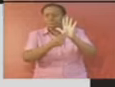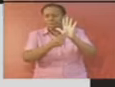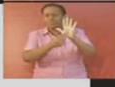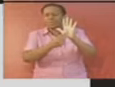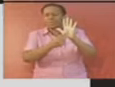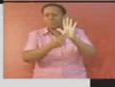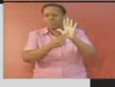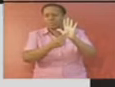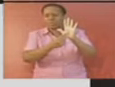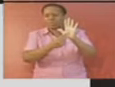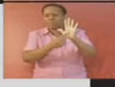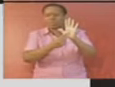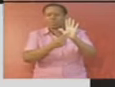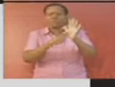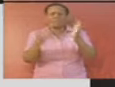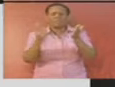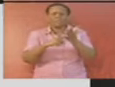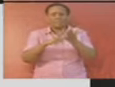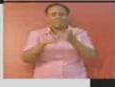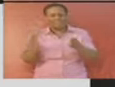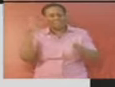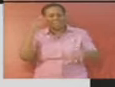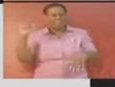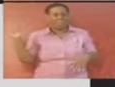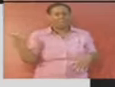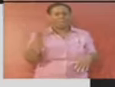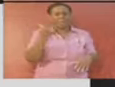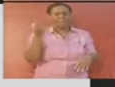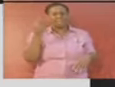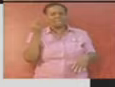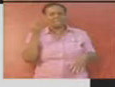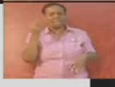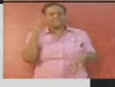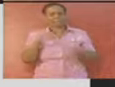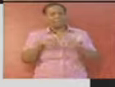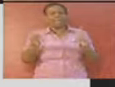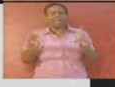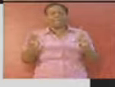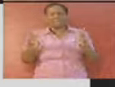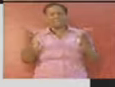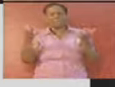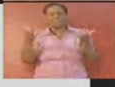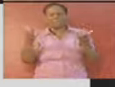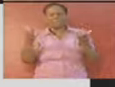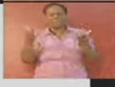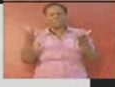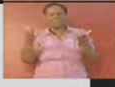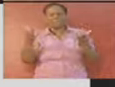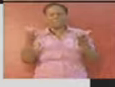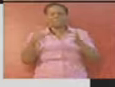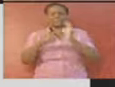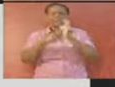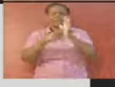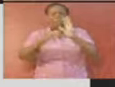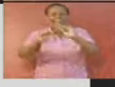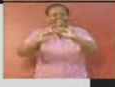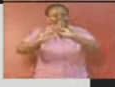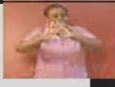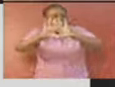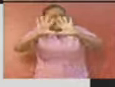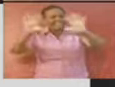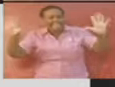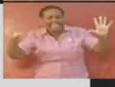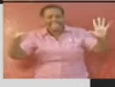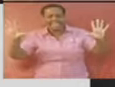the basic knowledge of vaccines. I want to go a little bit into detail as to what vaccines are, a little history on